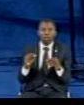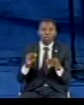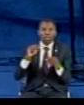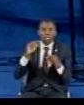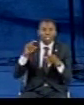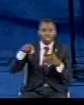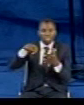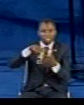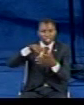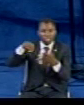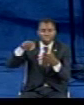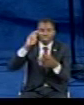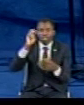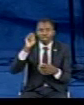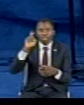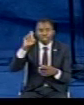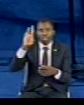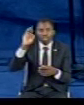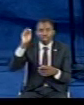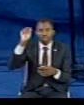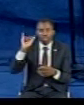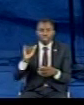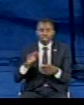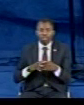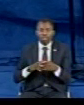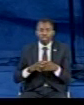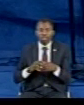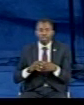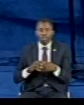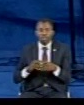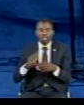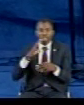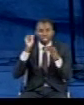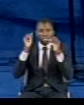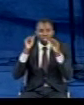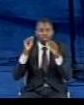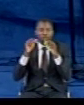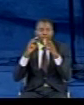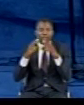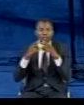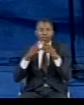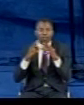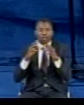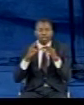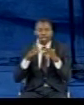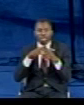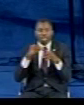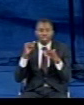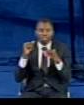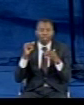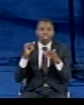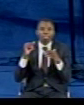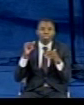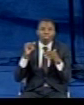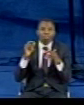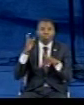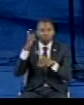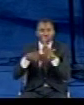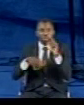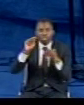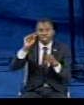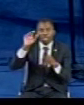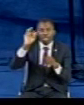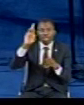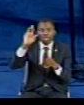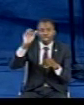system, resulting in blindness, paralysis. But beginning from Taraba Crusade and up to this